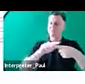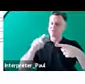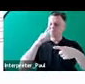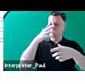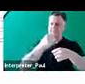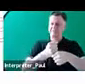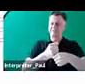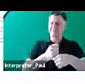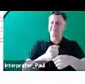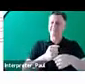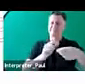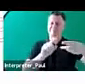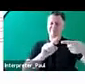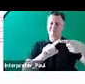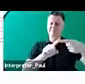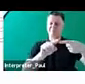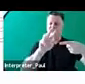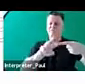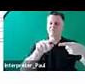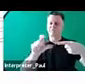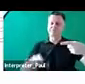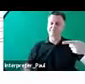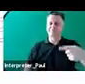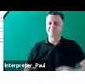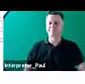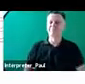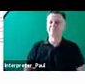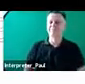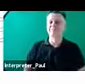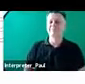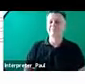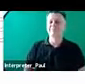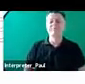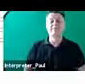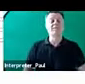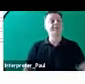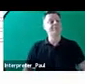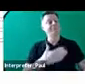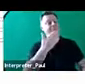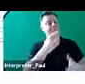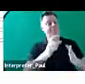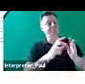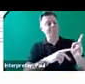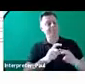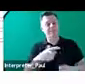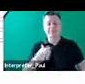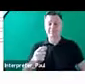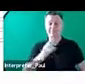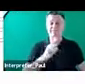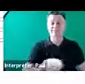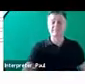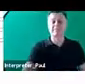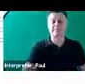the answer is the first one, 33%. Okay. Thanks, David. I have to say that